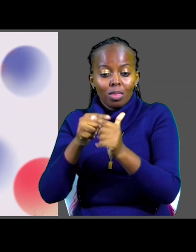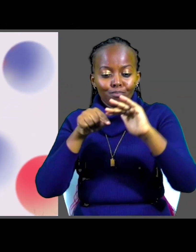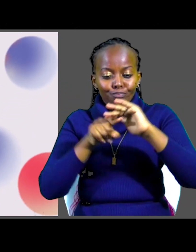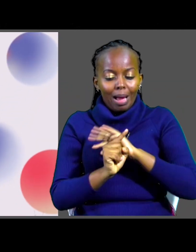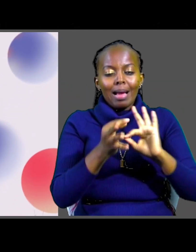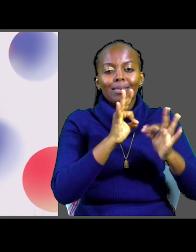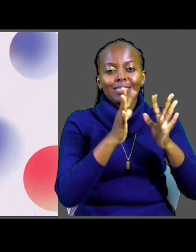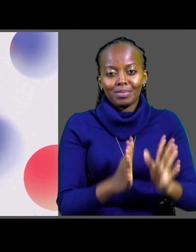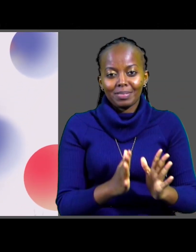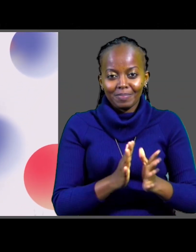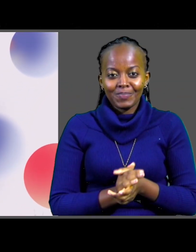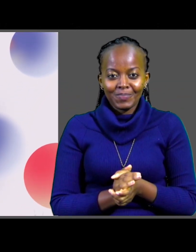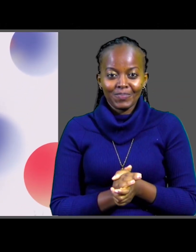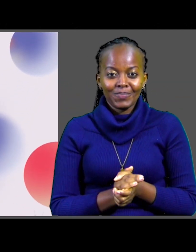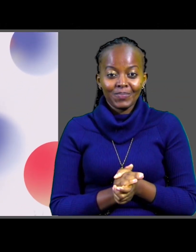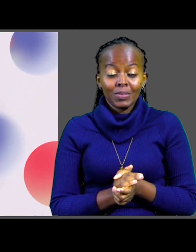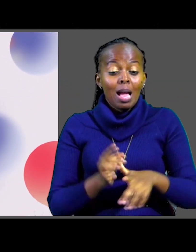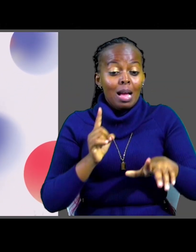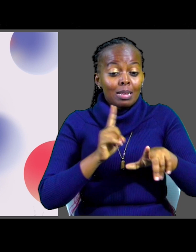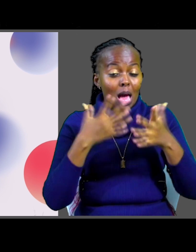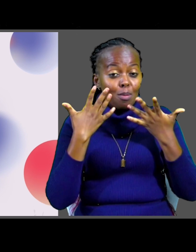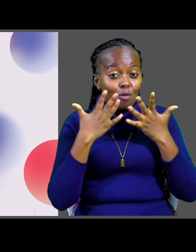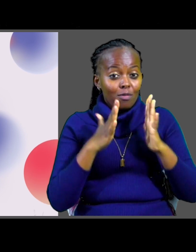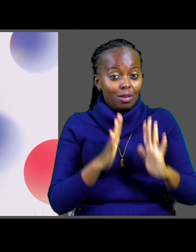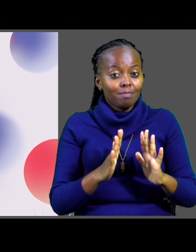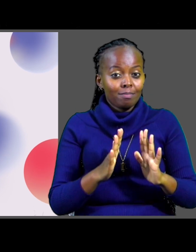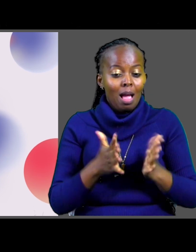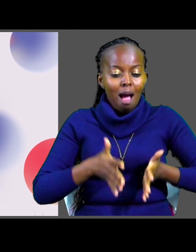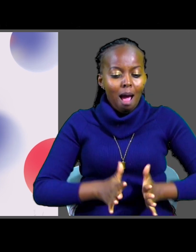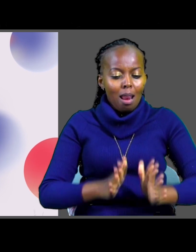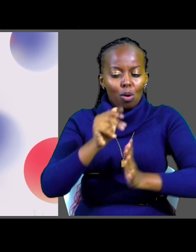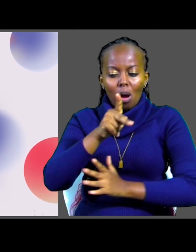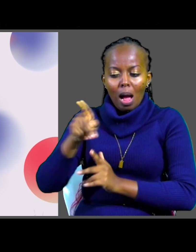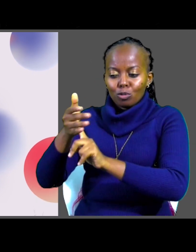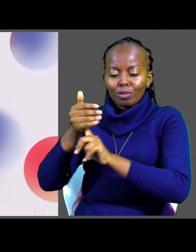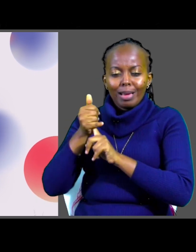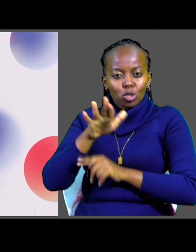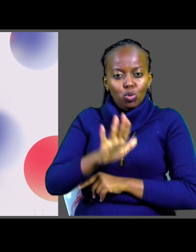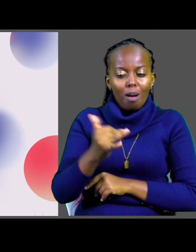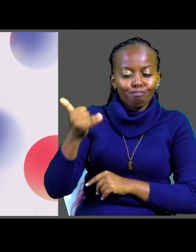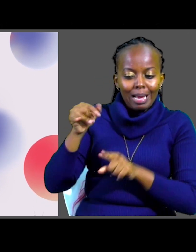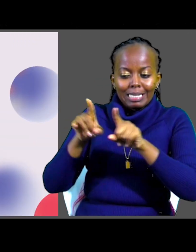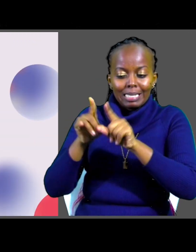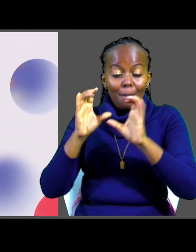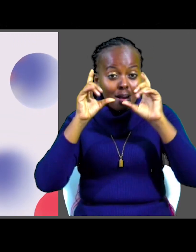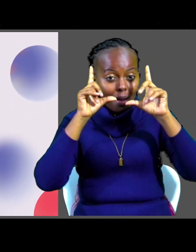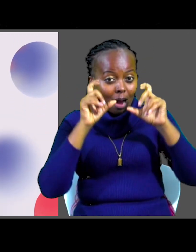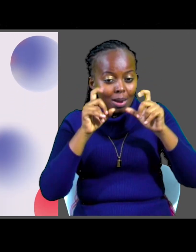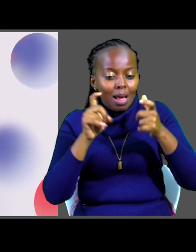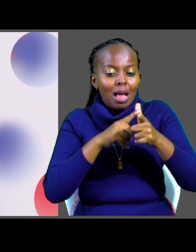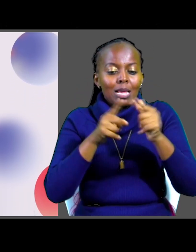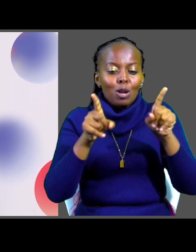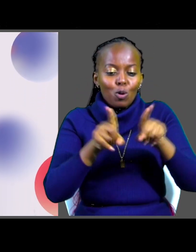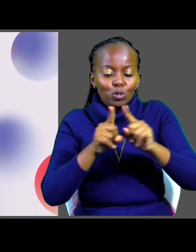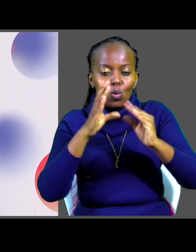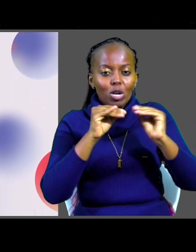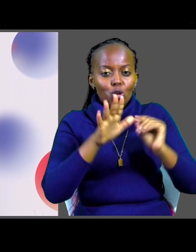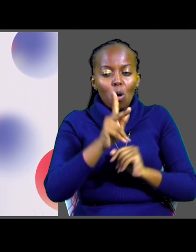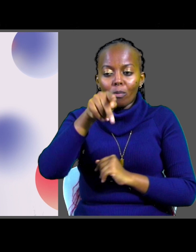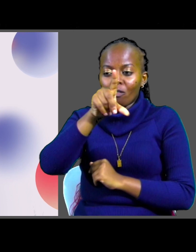able to put your details, and it gives you as a category. So if you're an interpreter, you'll be required to load in